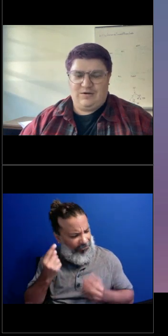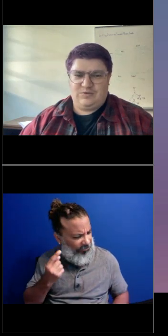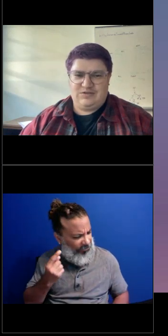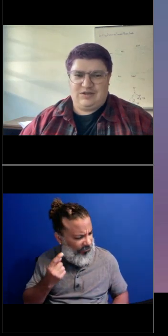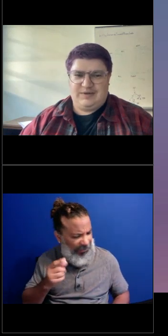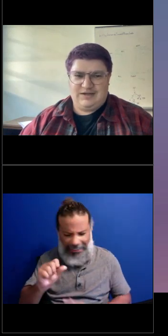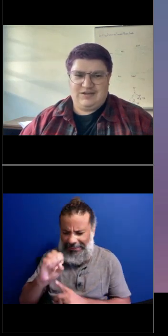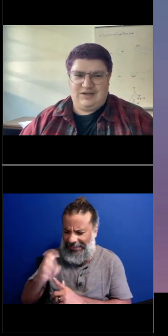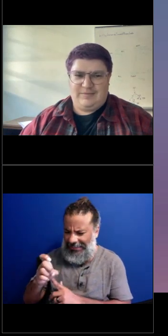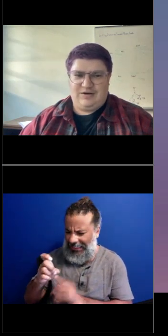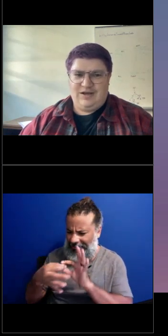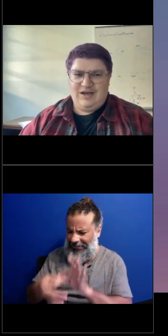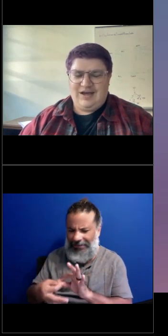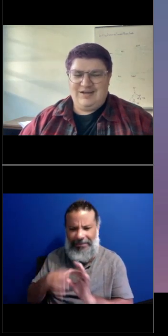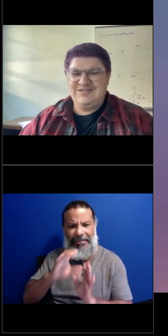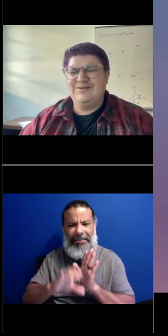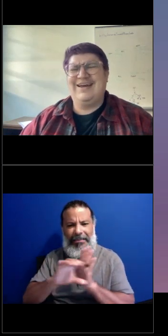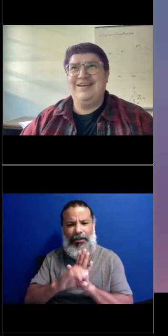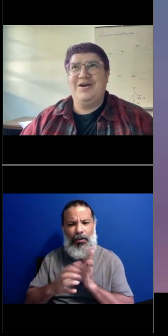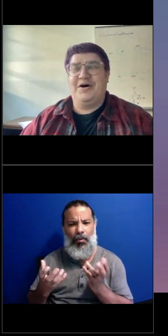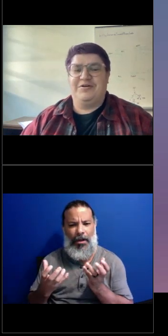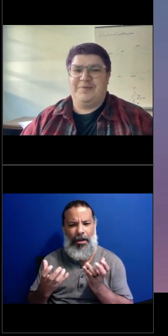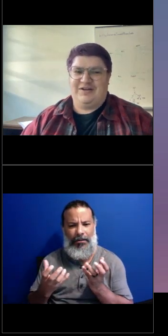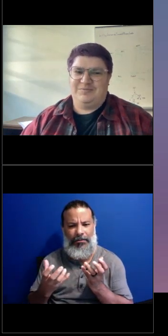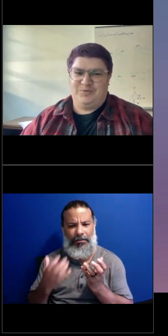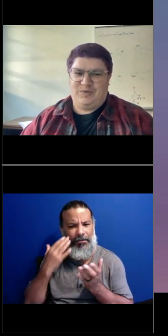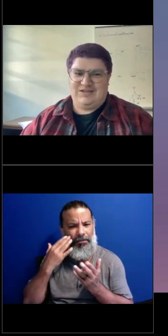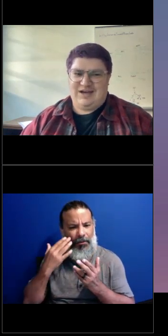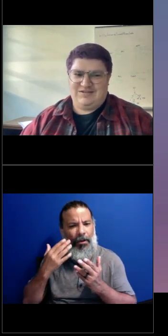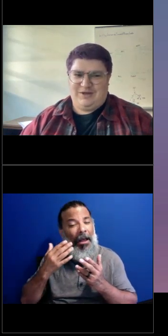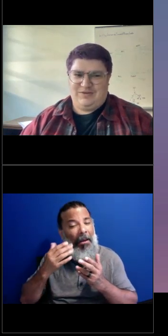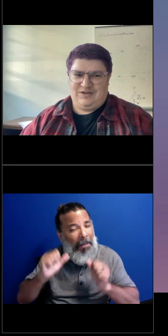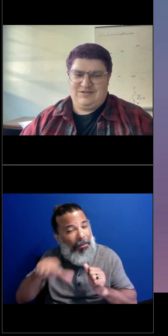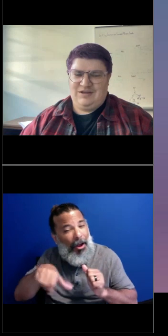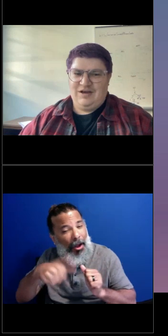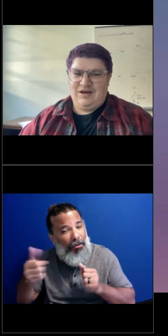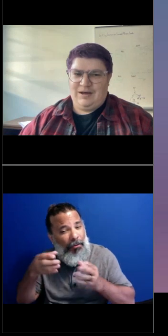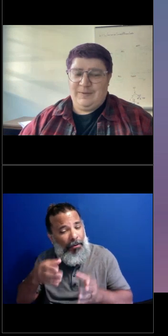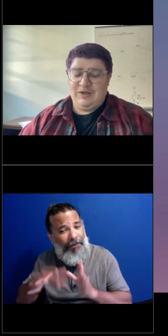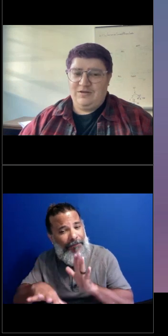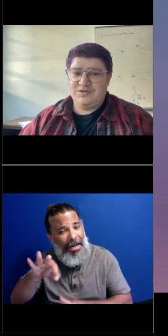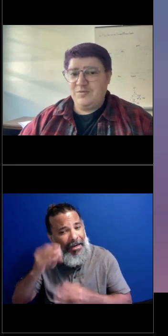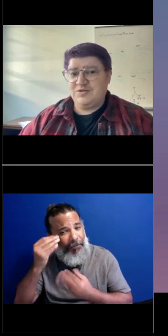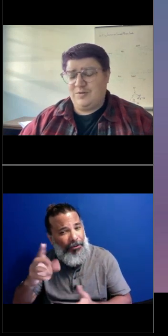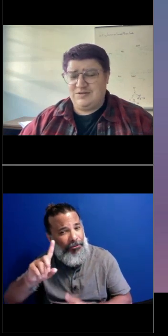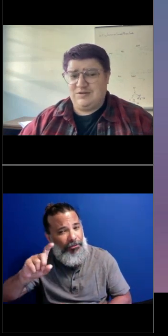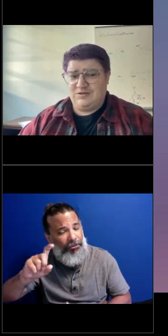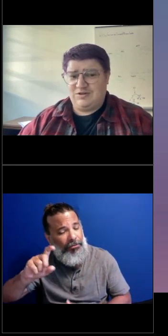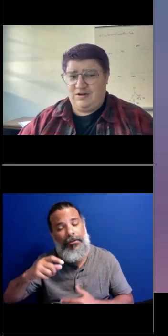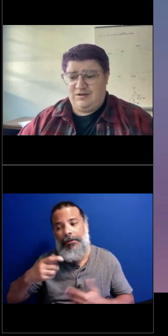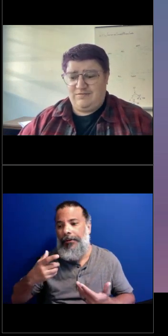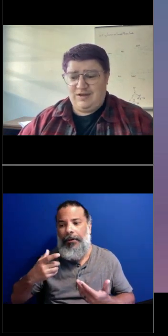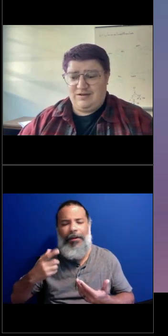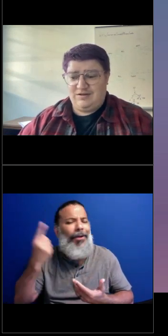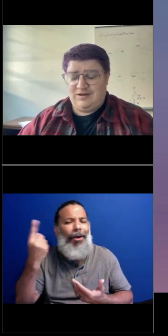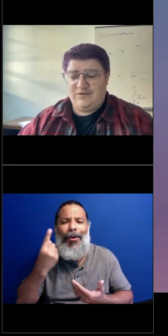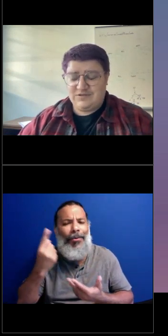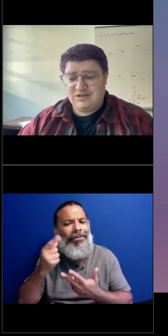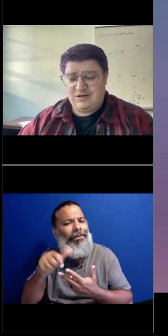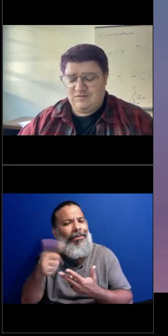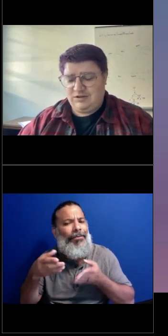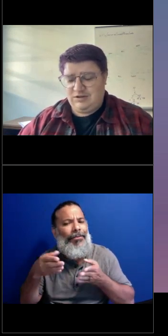sex-related characteristic am I asking about, and is there any other possible way to ask about this? There's almost always an alternative,